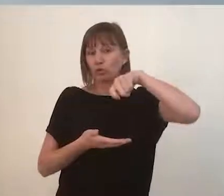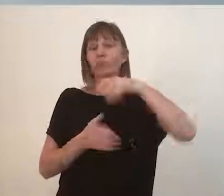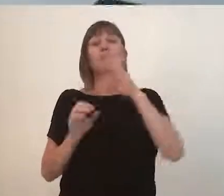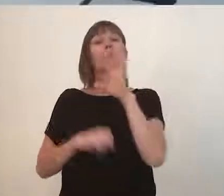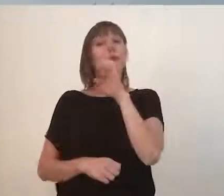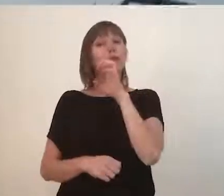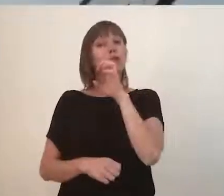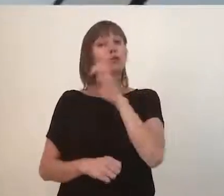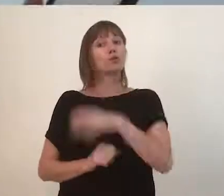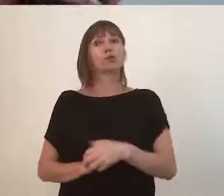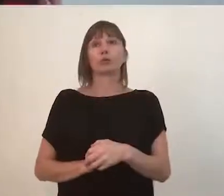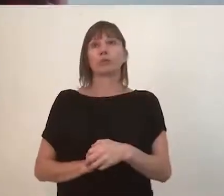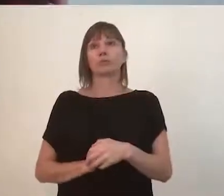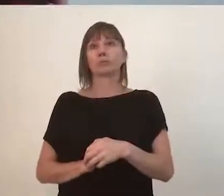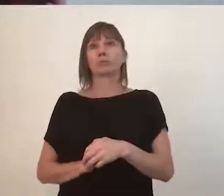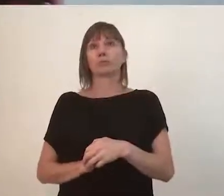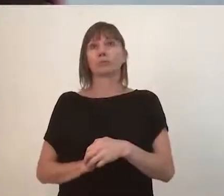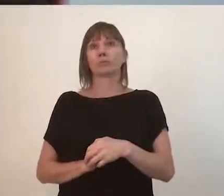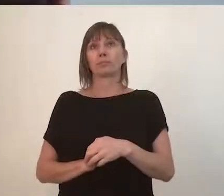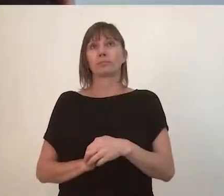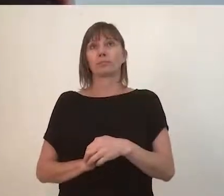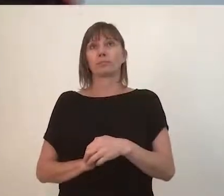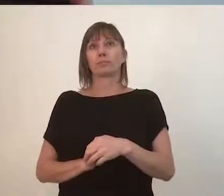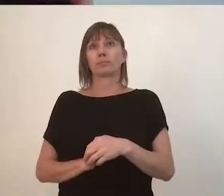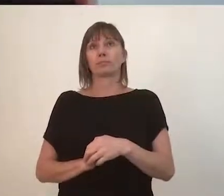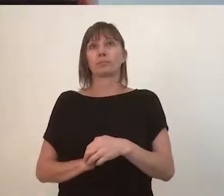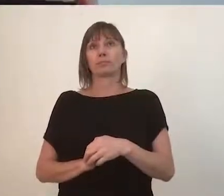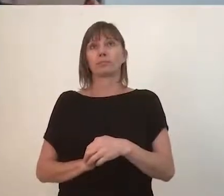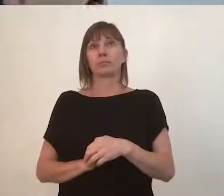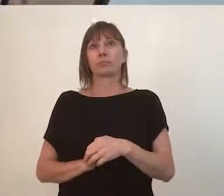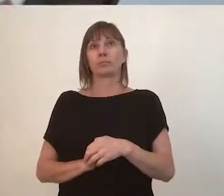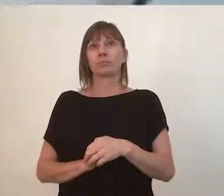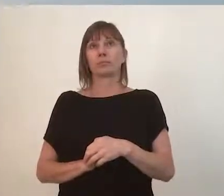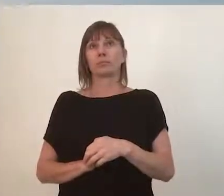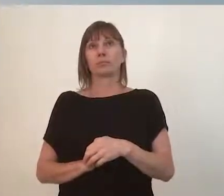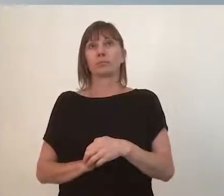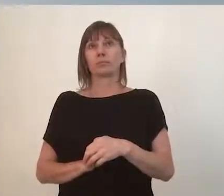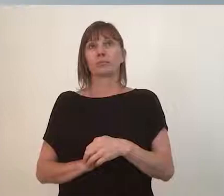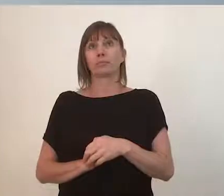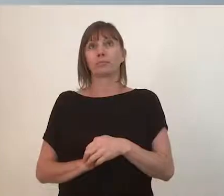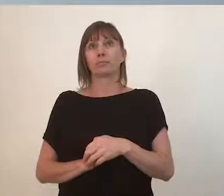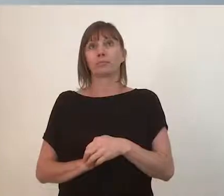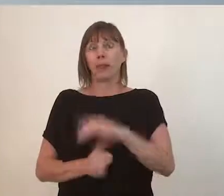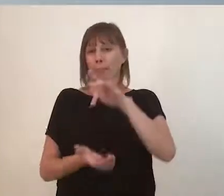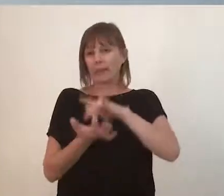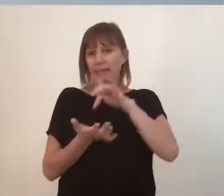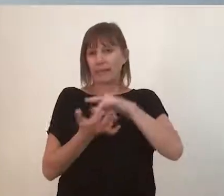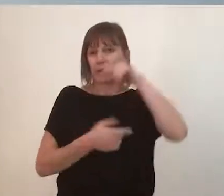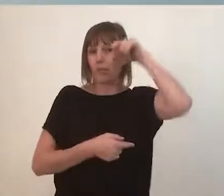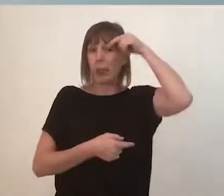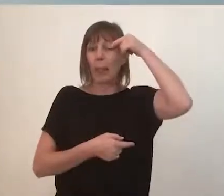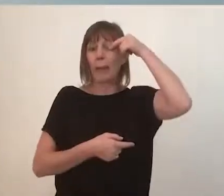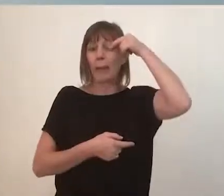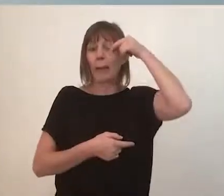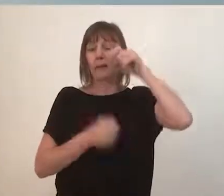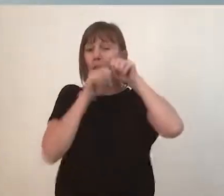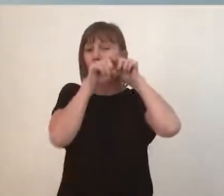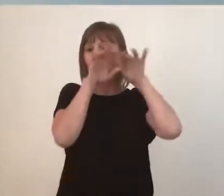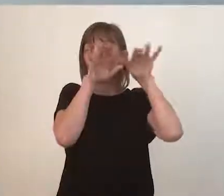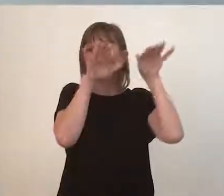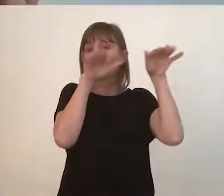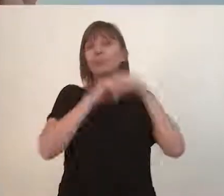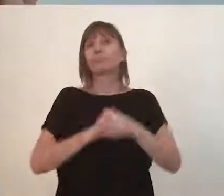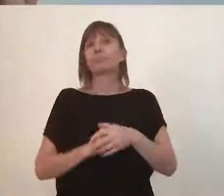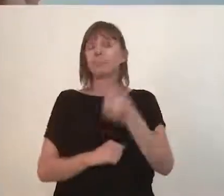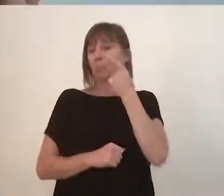sit on. Grab another brush, go into the orange, really pack that colour on, and then put it onto the centre of your lid and just